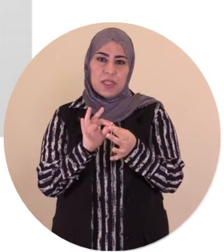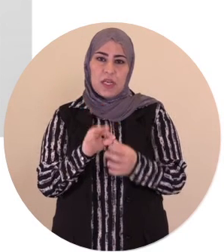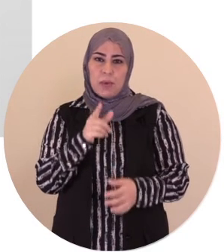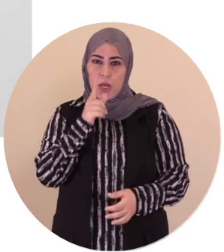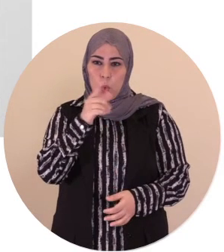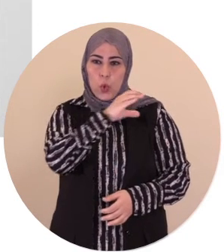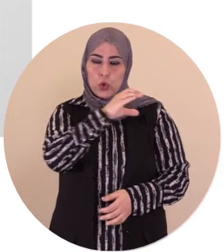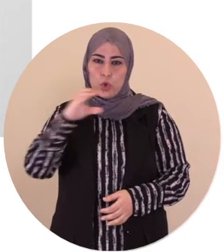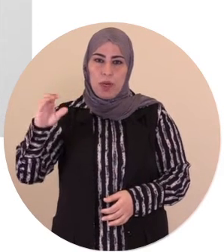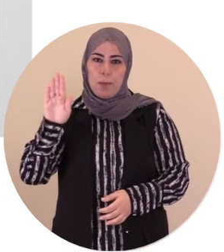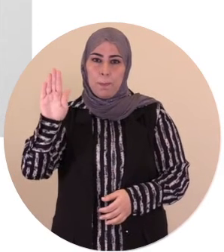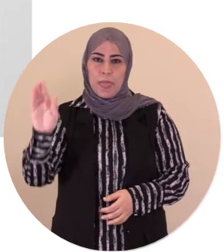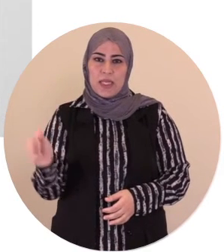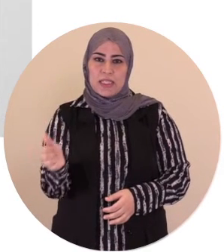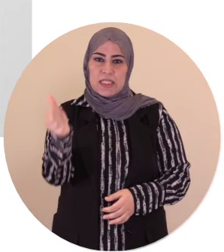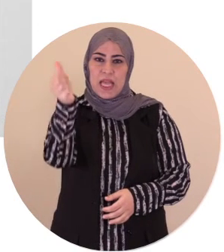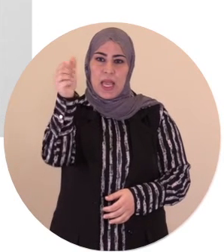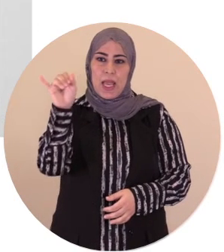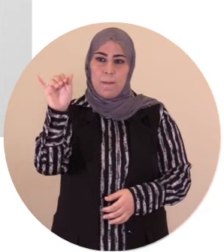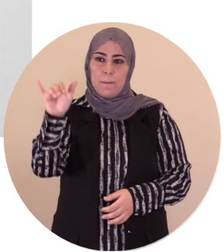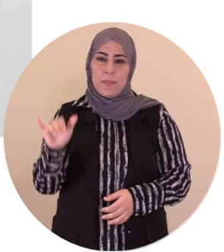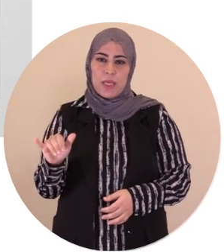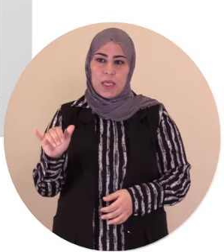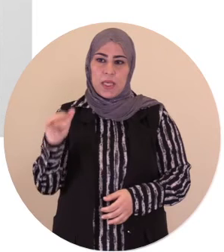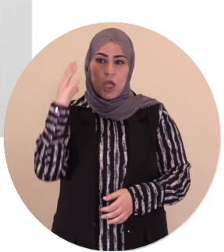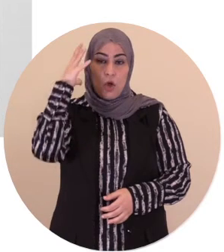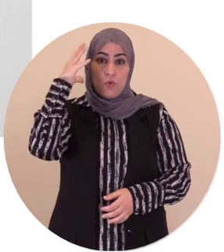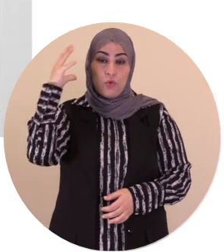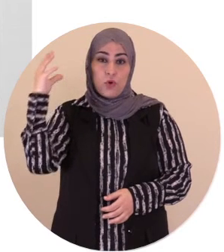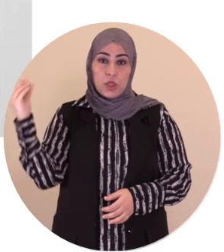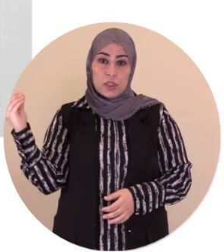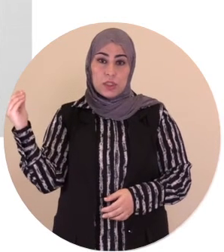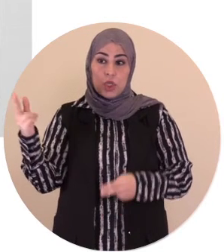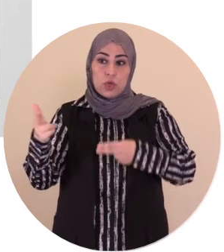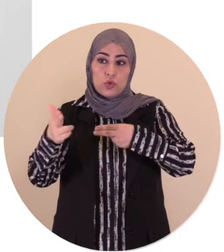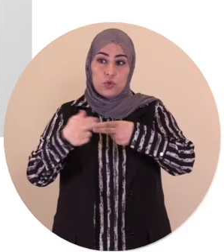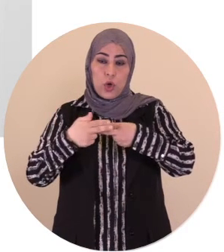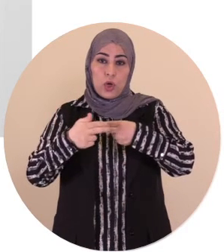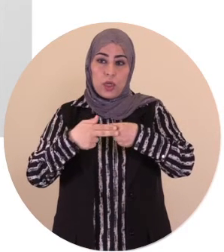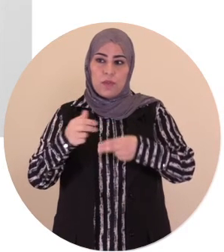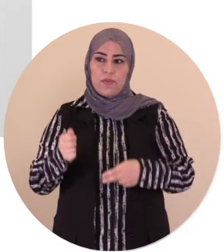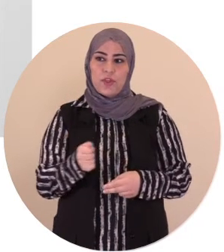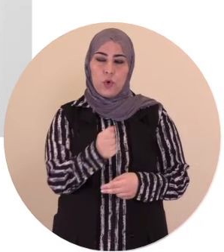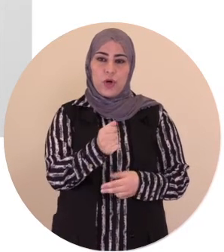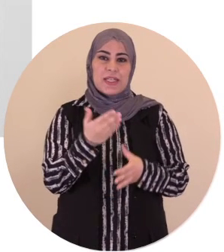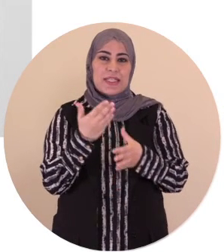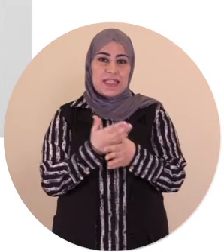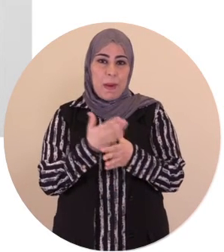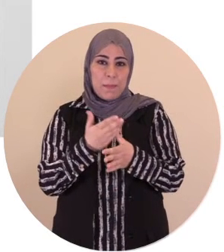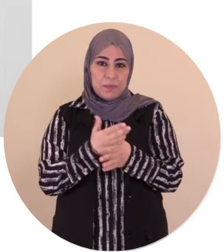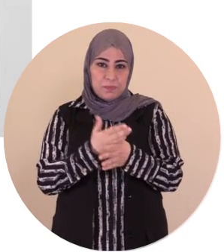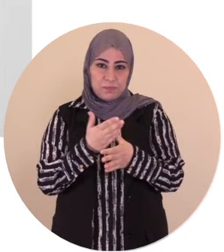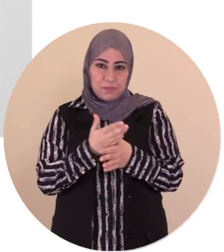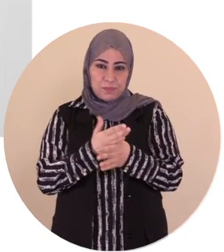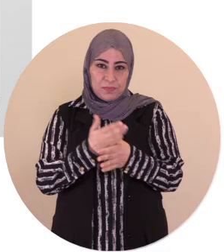door because he had woken up late. And notice, we always start with, if we start with